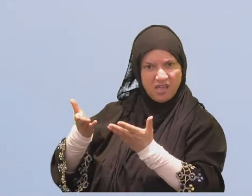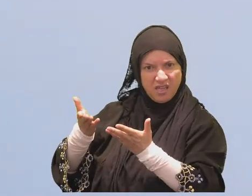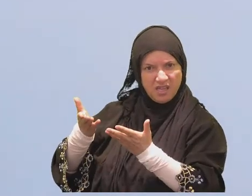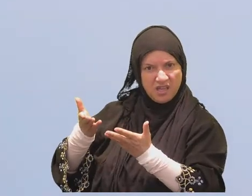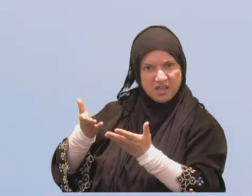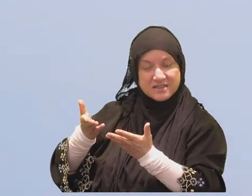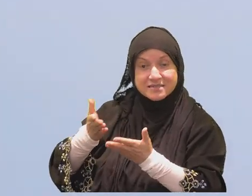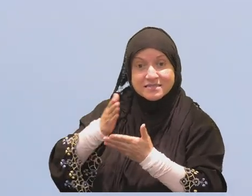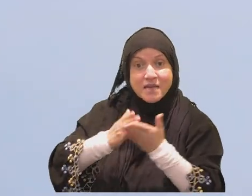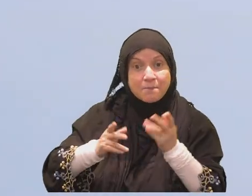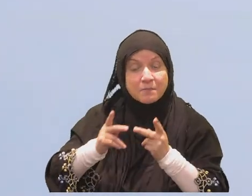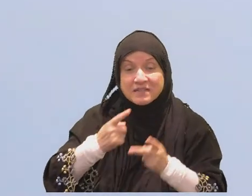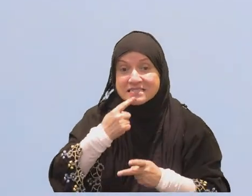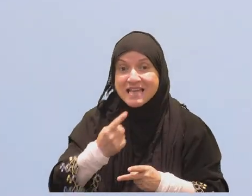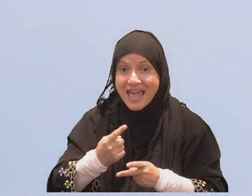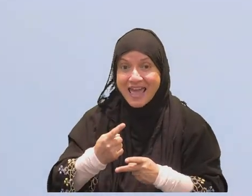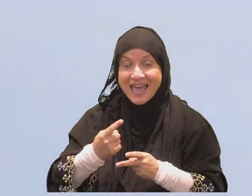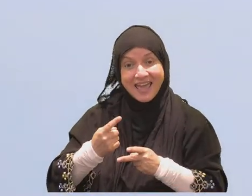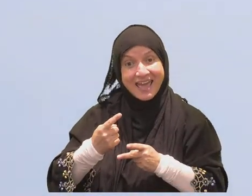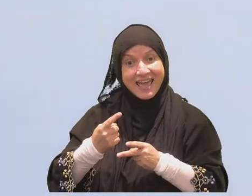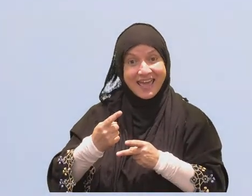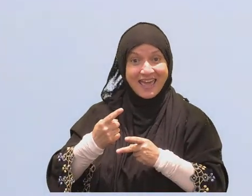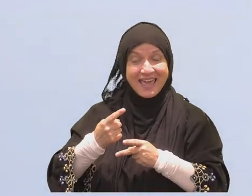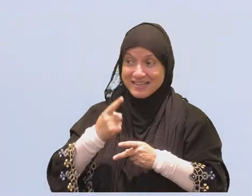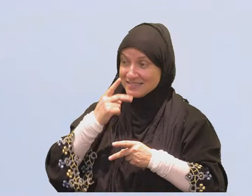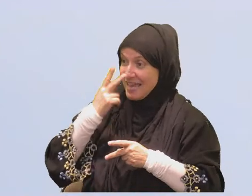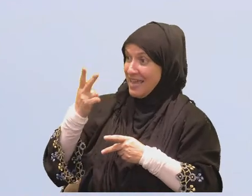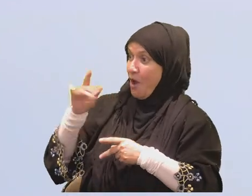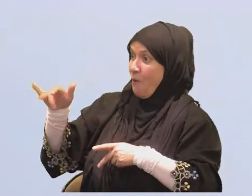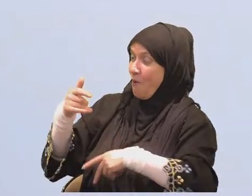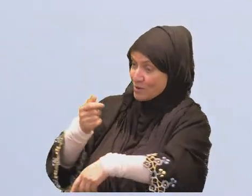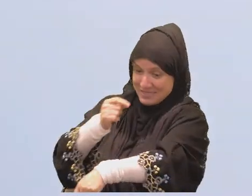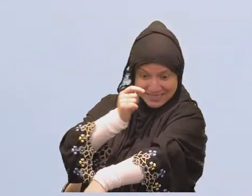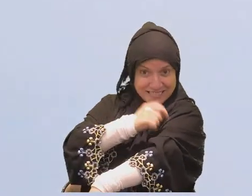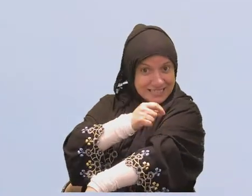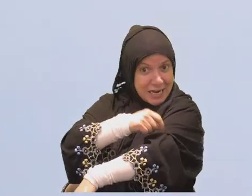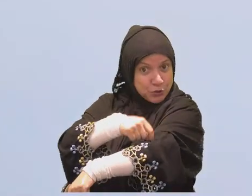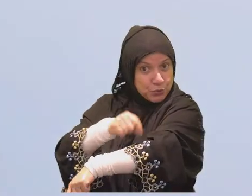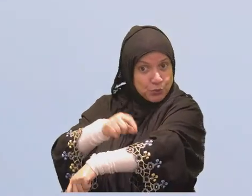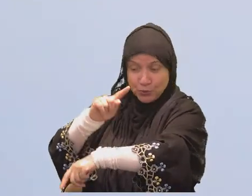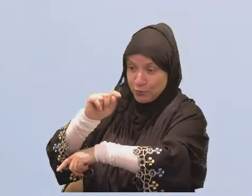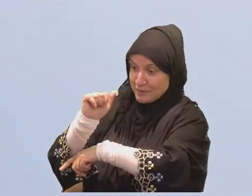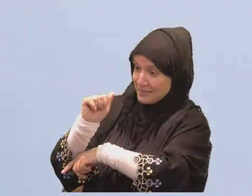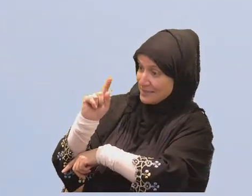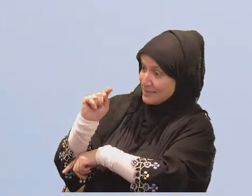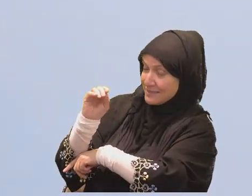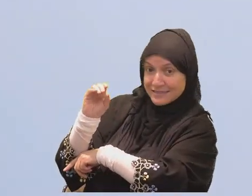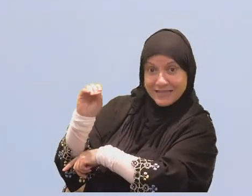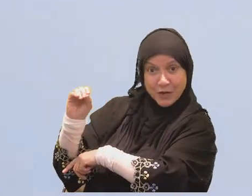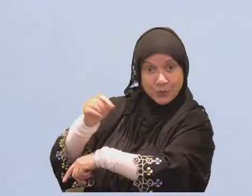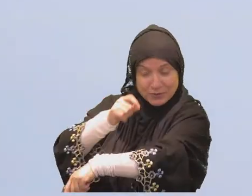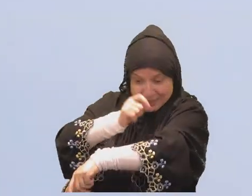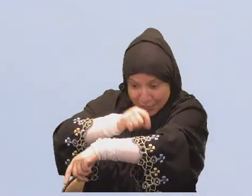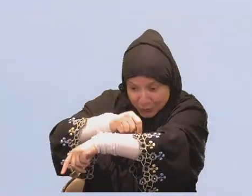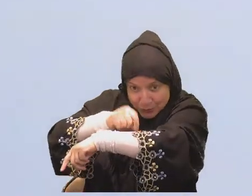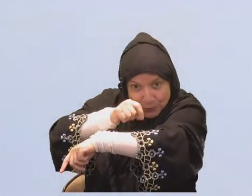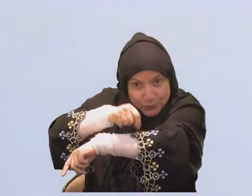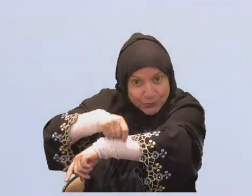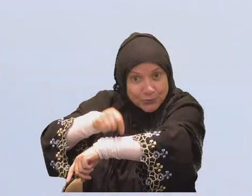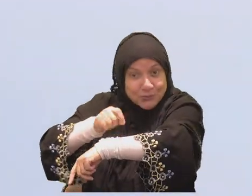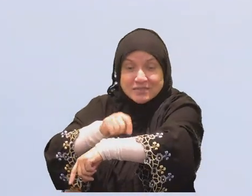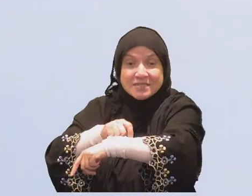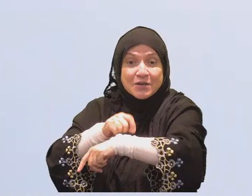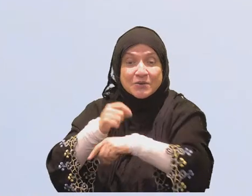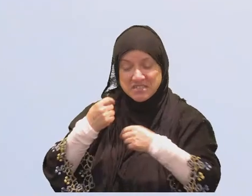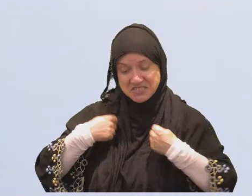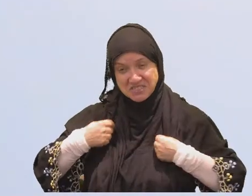Don't get any more. But if you have them, that circumstance, life took shahada last week, it's fine. It's